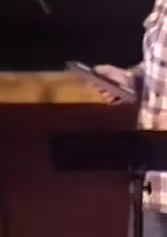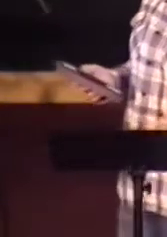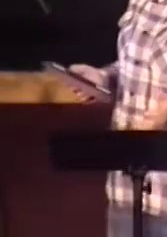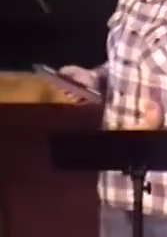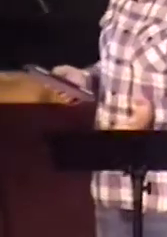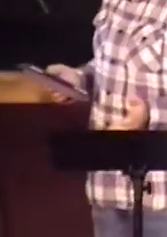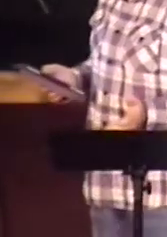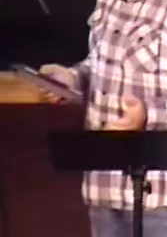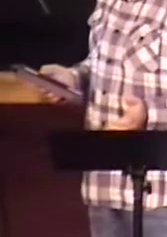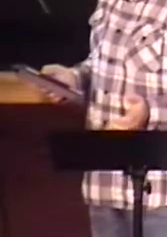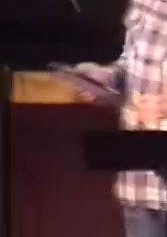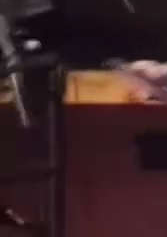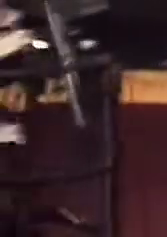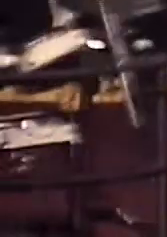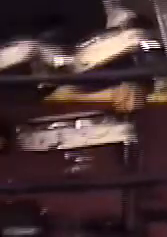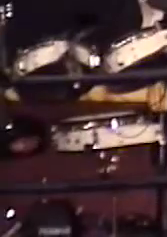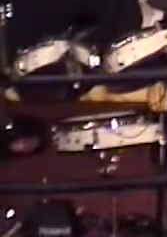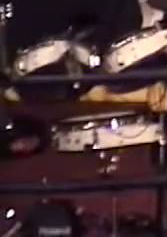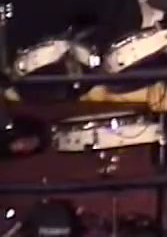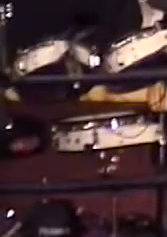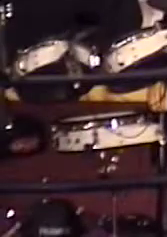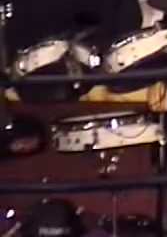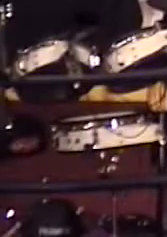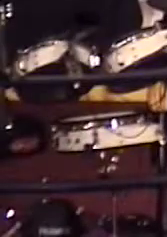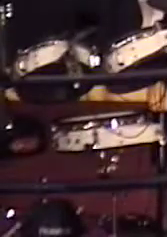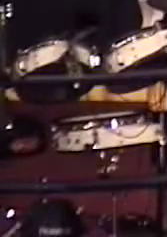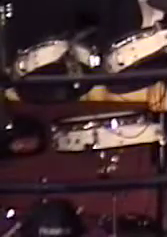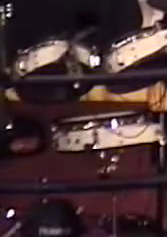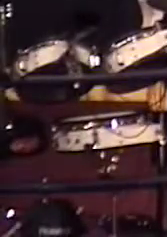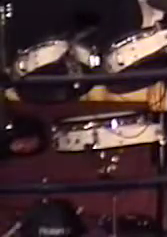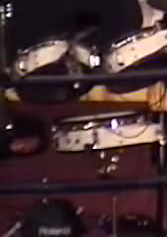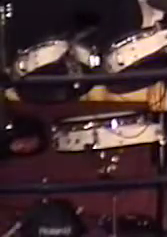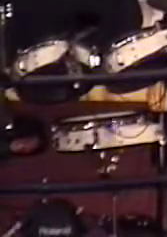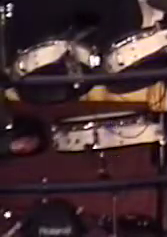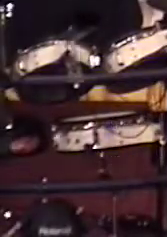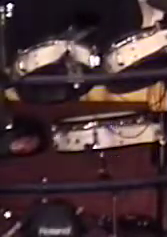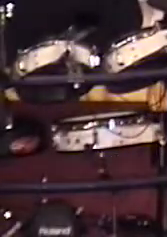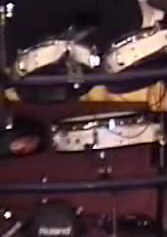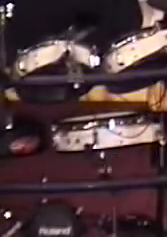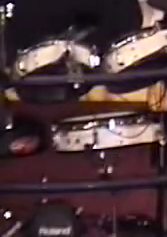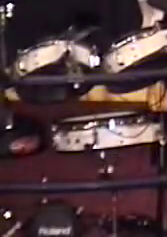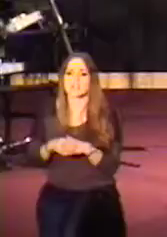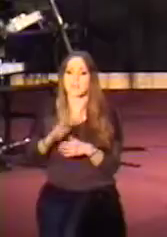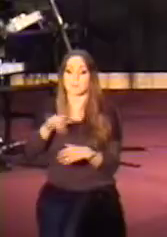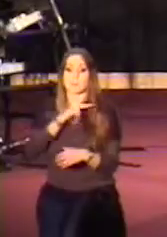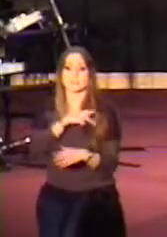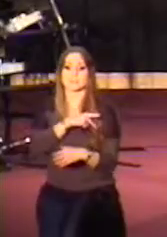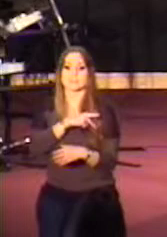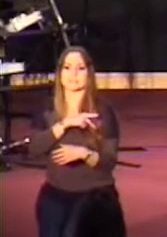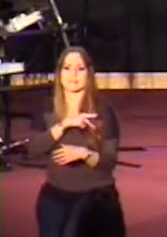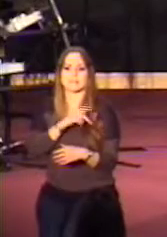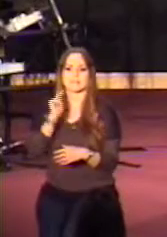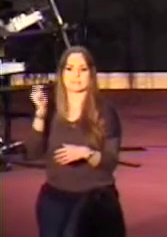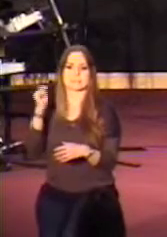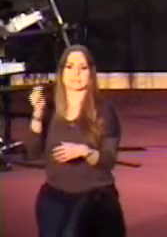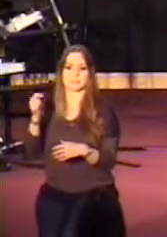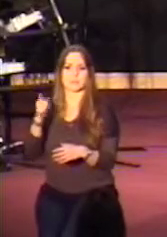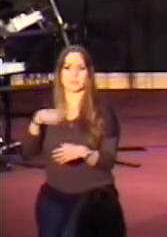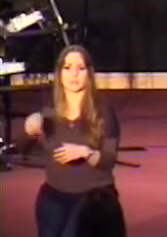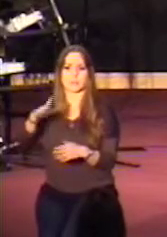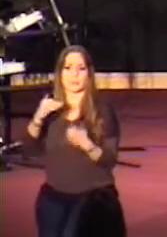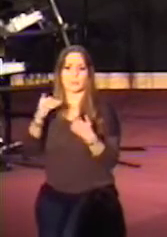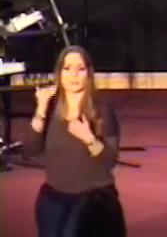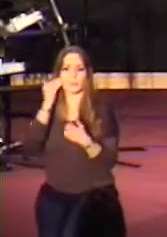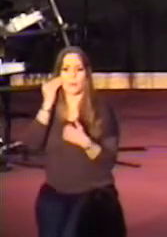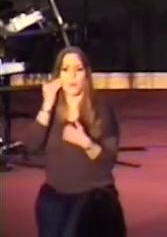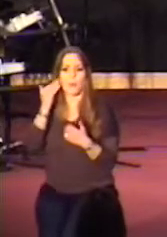talk about a misfortune? I mean, those things are misfortunes. And my personal testimony, you guys have heard some of my sermons, you know what I've been through. You